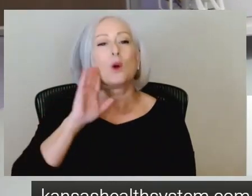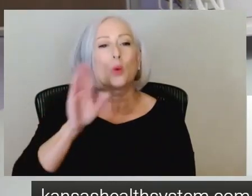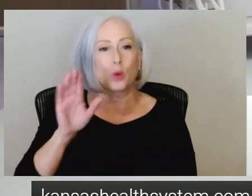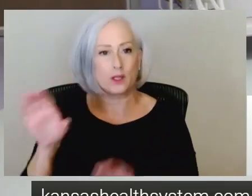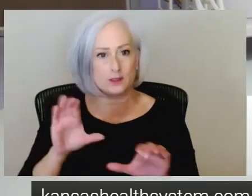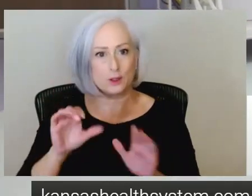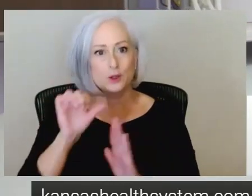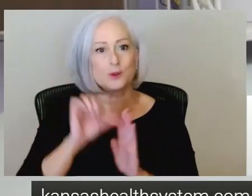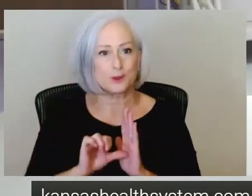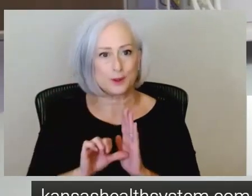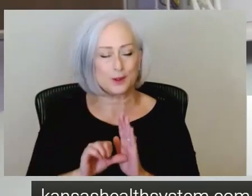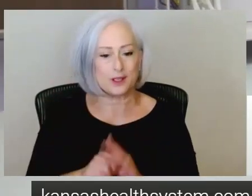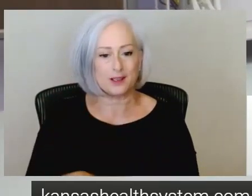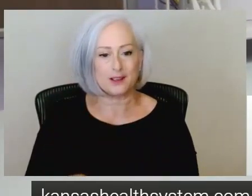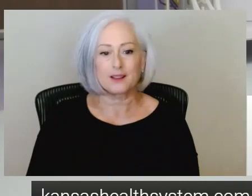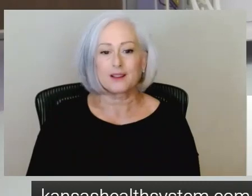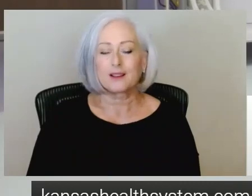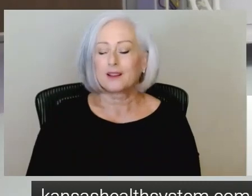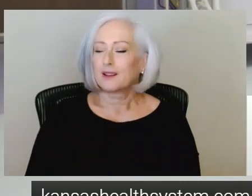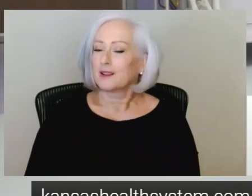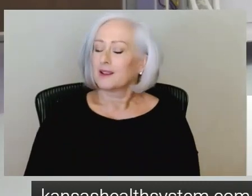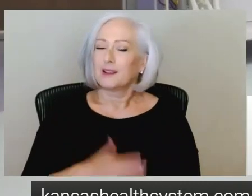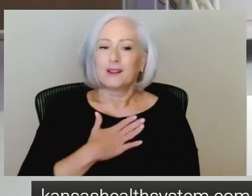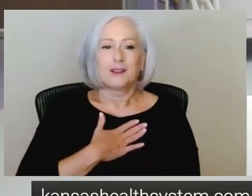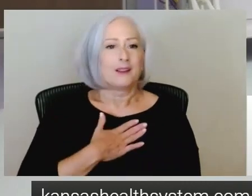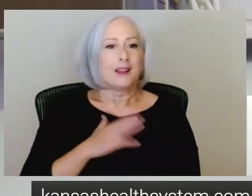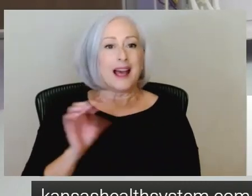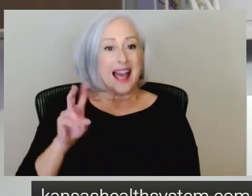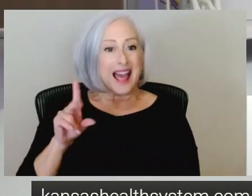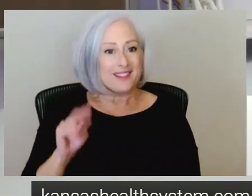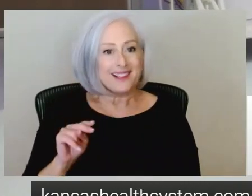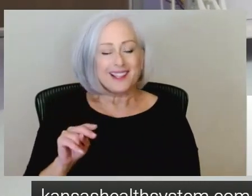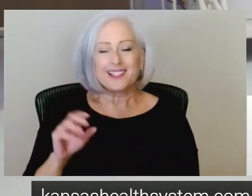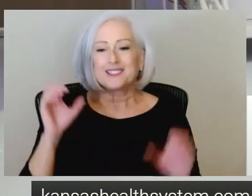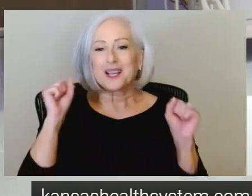Like I said, Evelyn is in fantastic hands. Alexis, thanks for